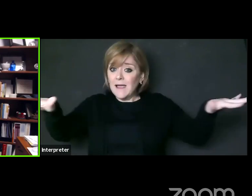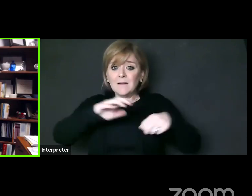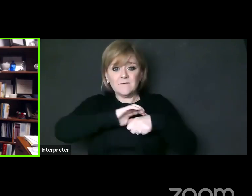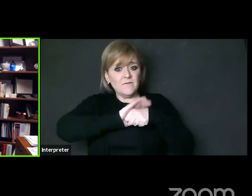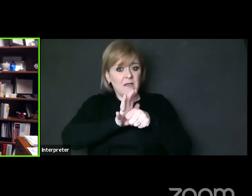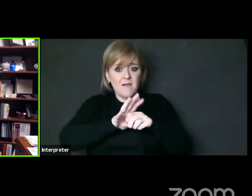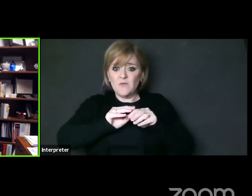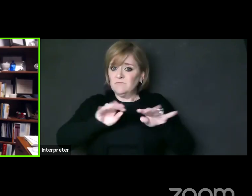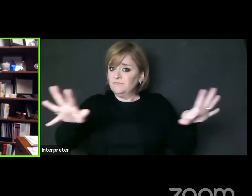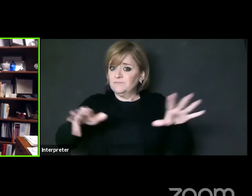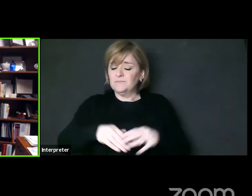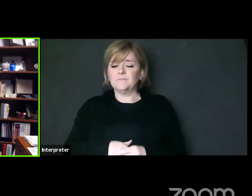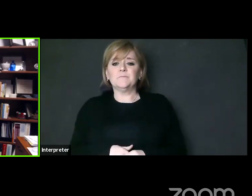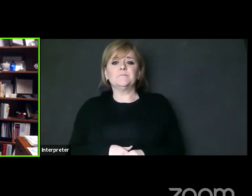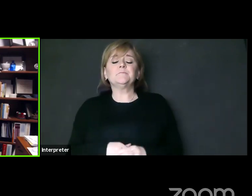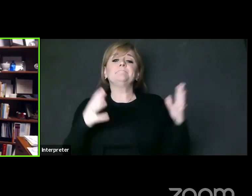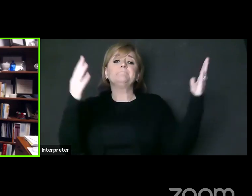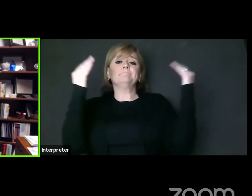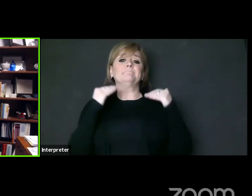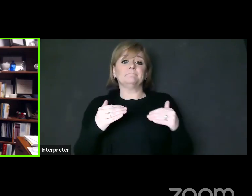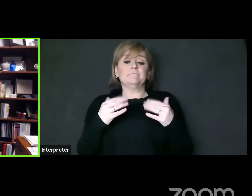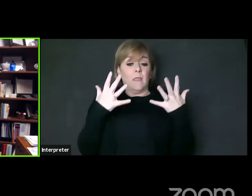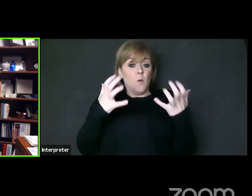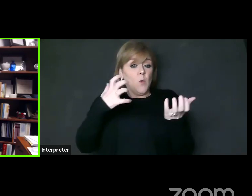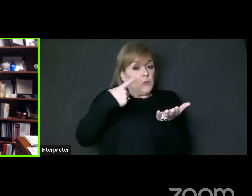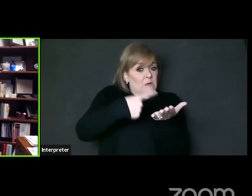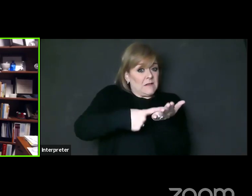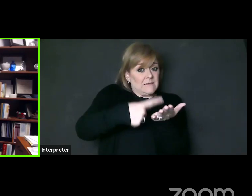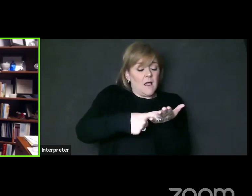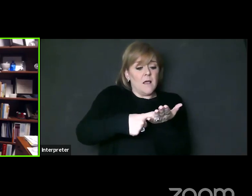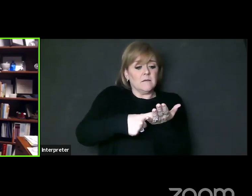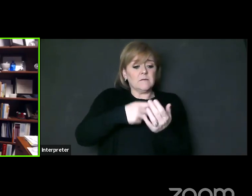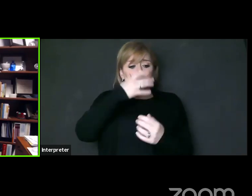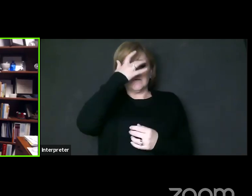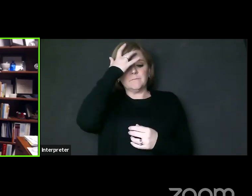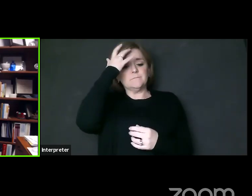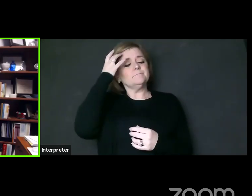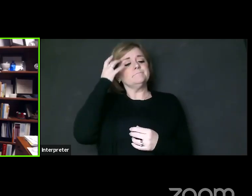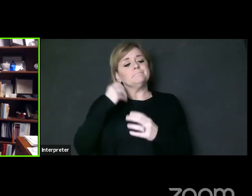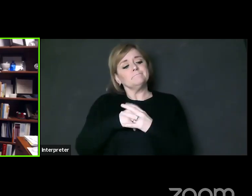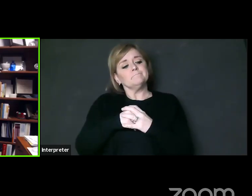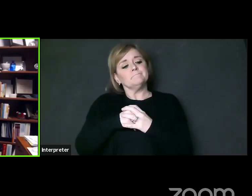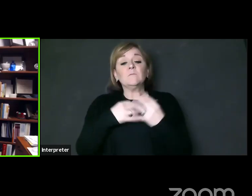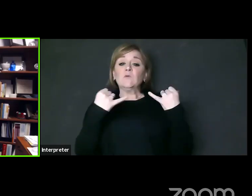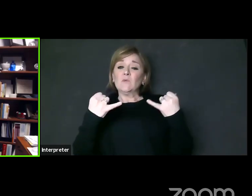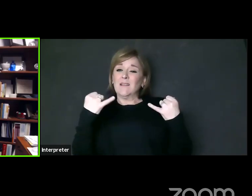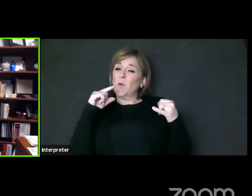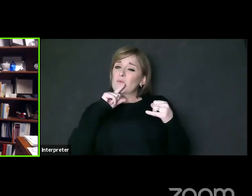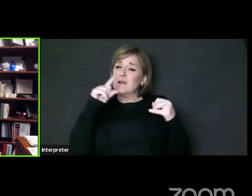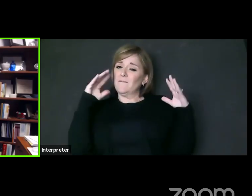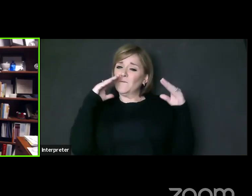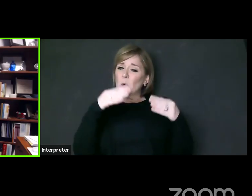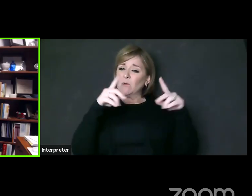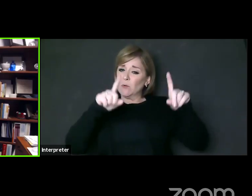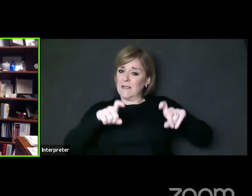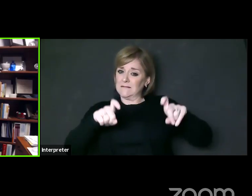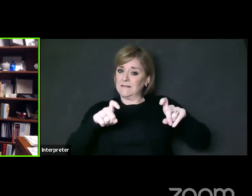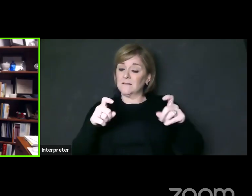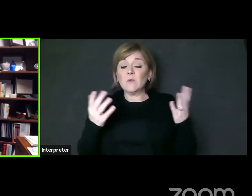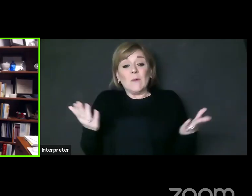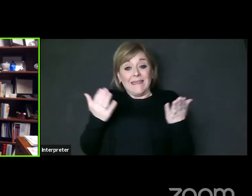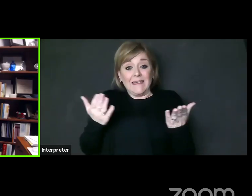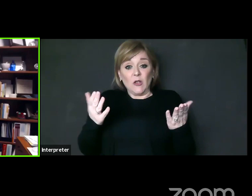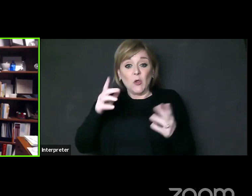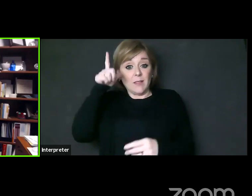other thing I want to talk to you about, since today we're kind of focusing on testing. So in Lubbock, we have two types